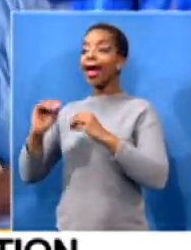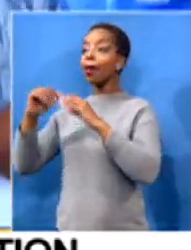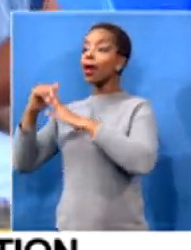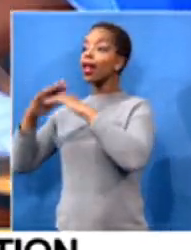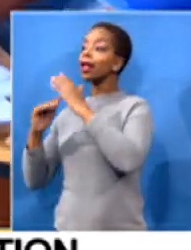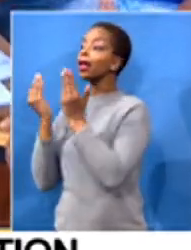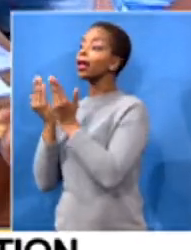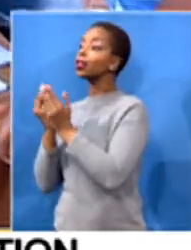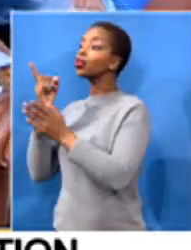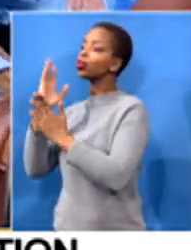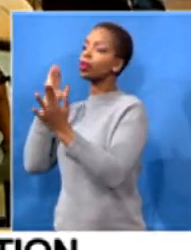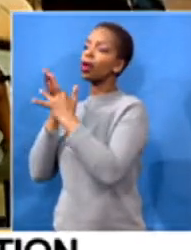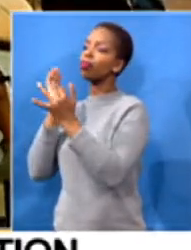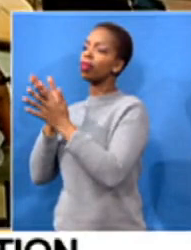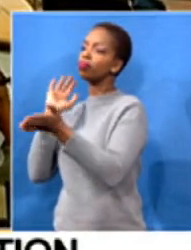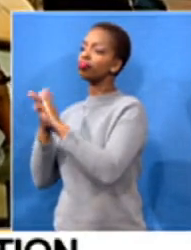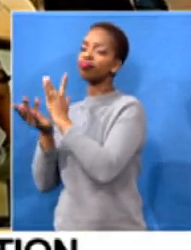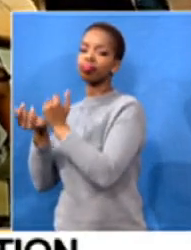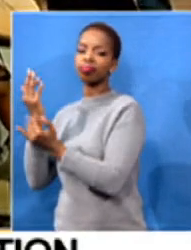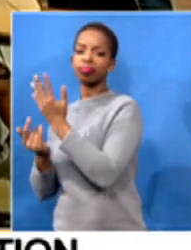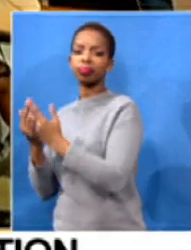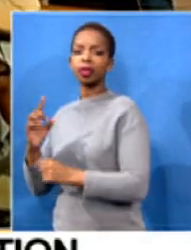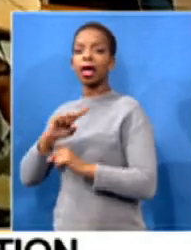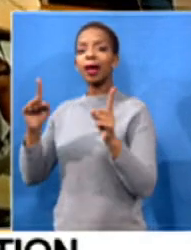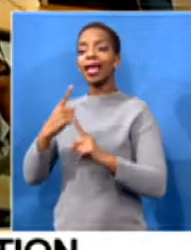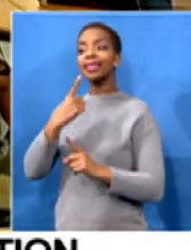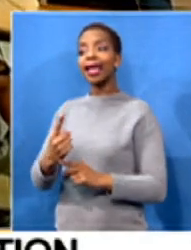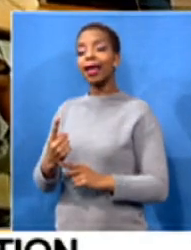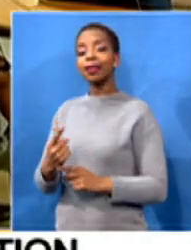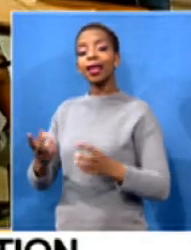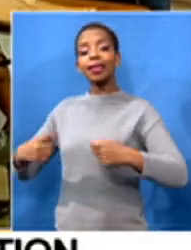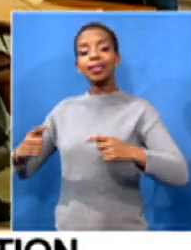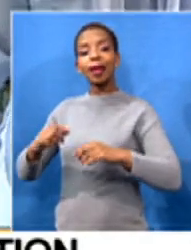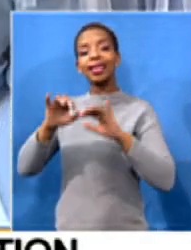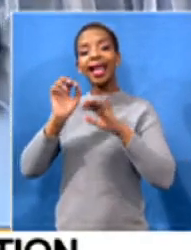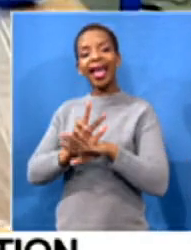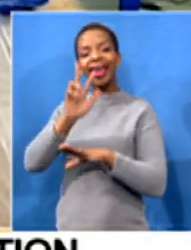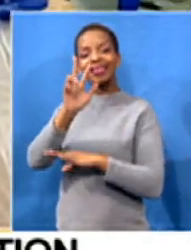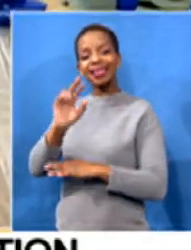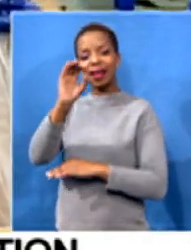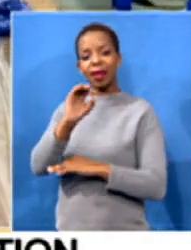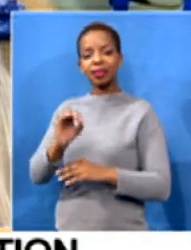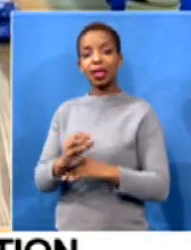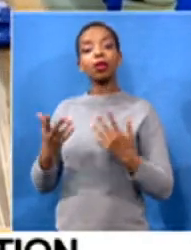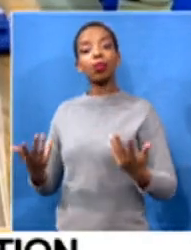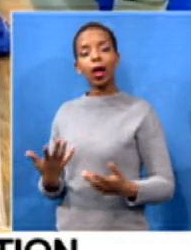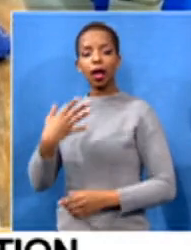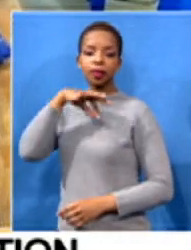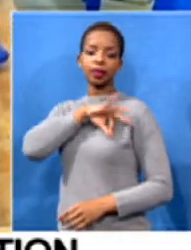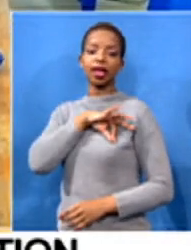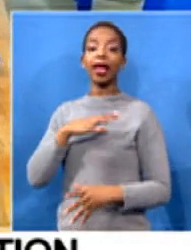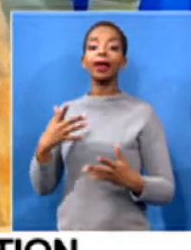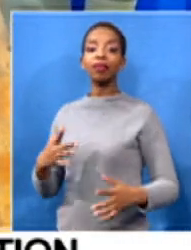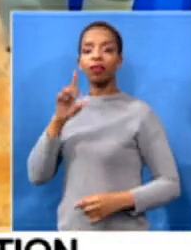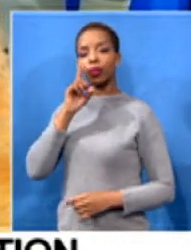departments that they actually spend 80% in some instances on paying salaries of teachers. When are we going to